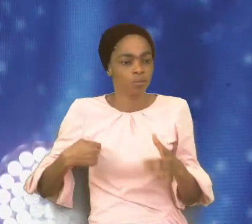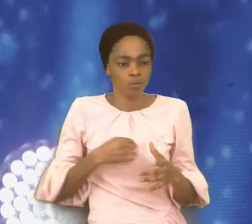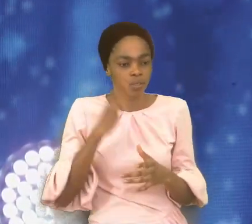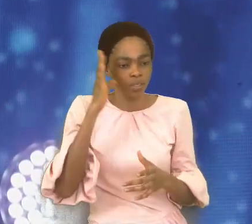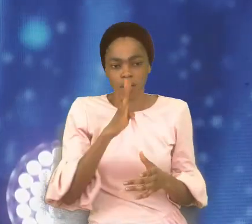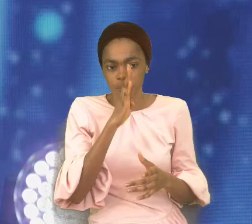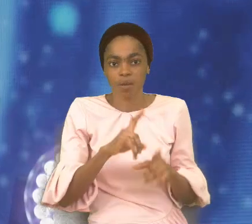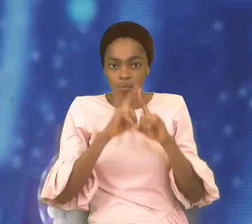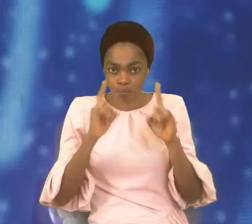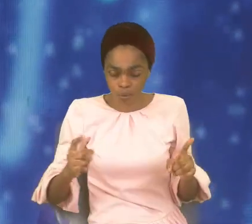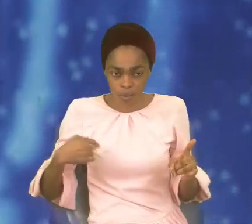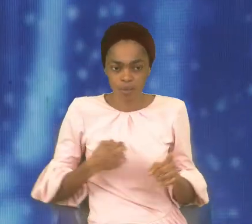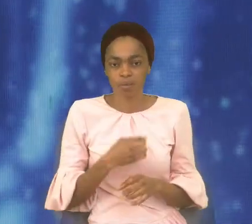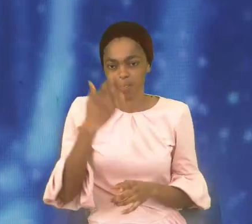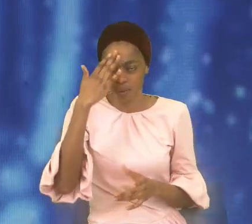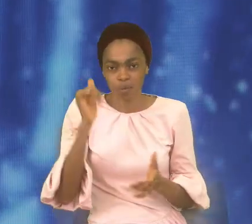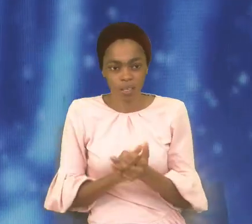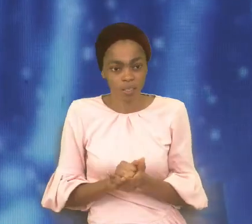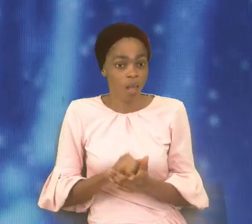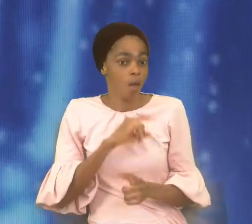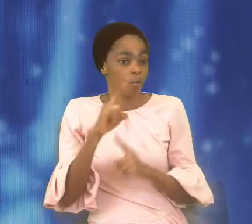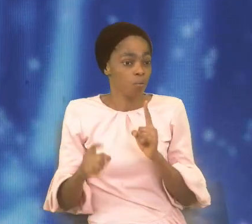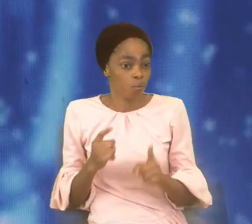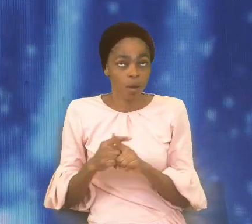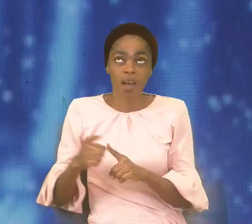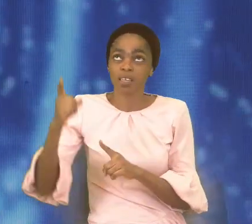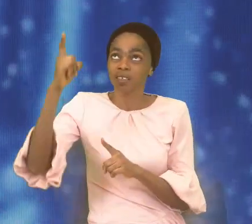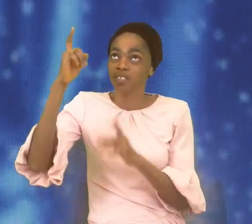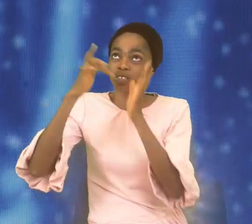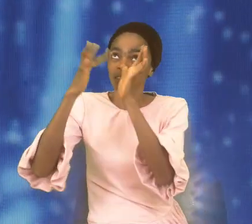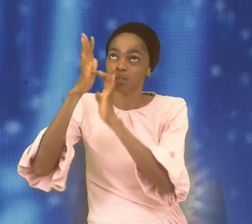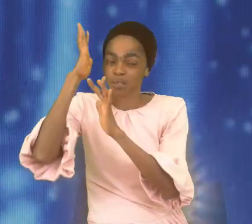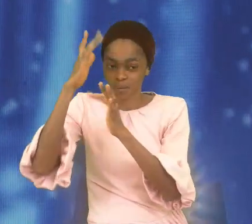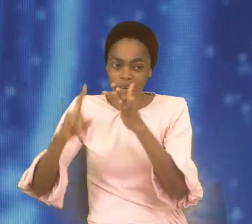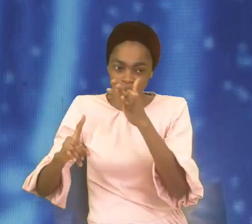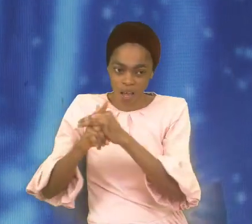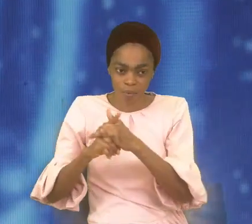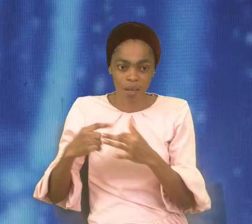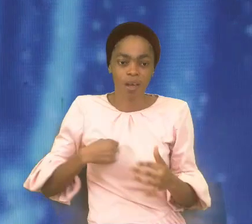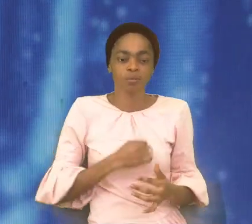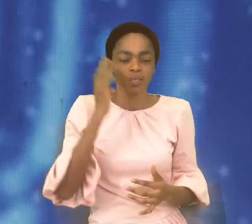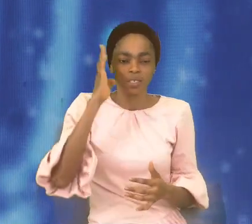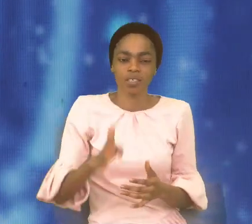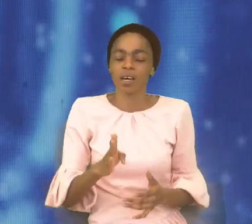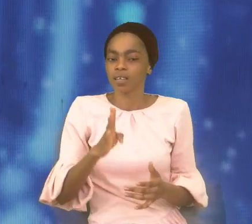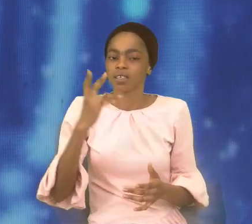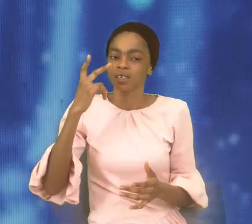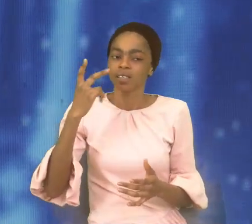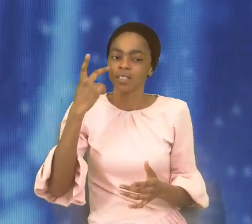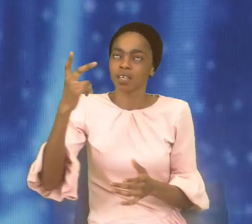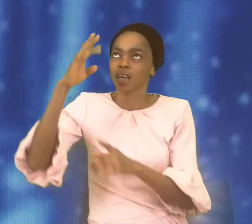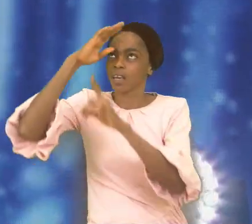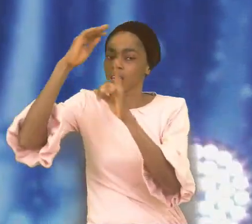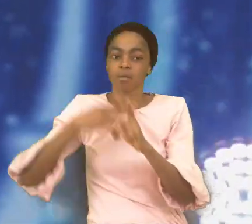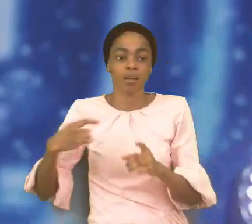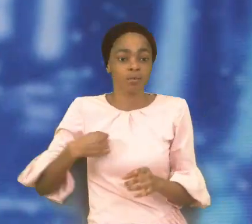shall see him, we shall be like him, for we shall see him as he is. Look